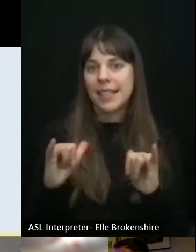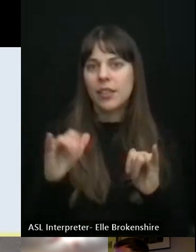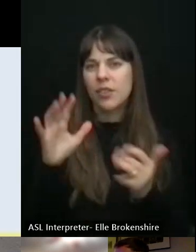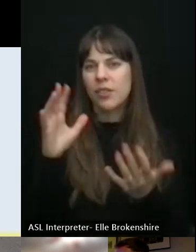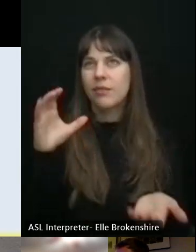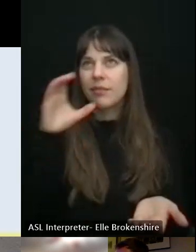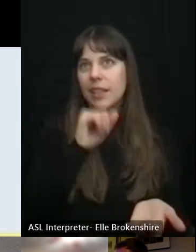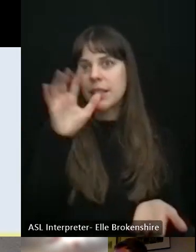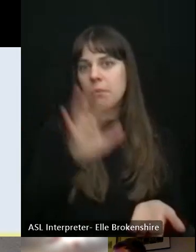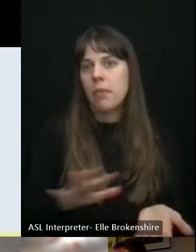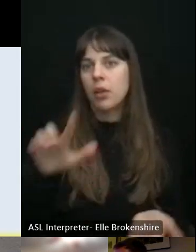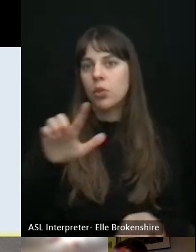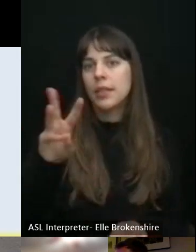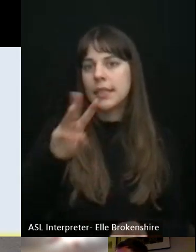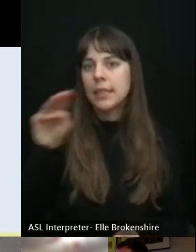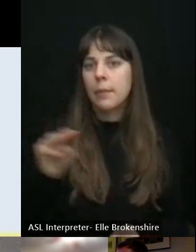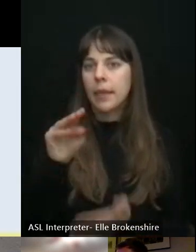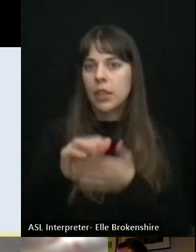this particular project.